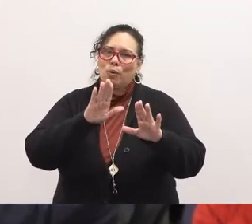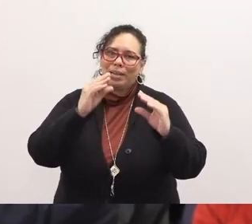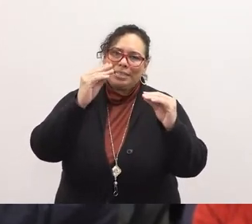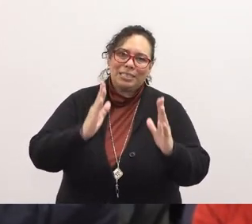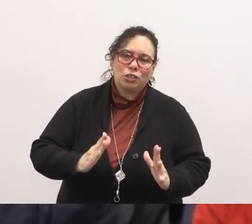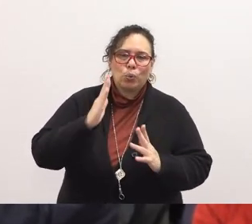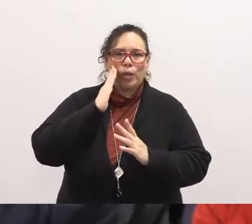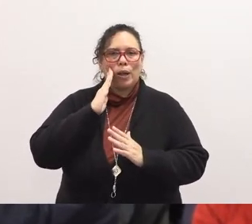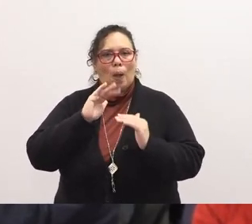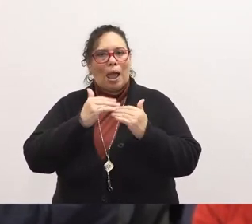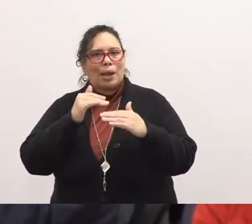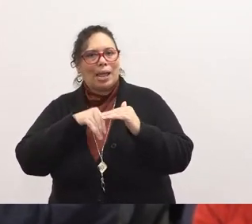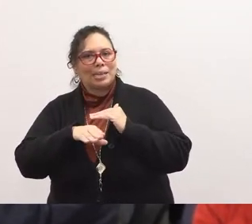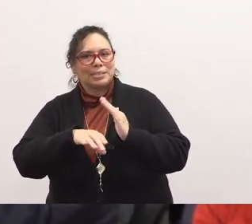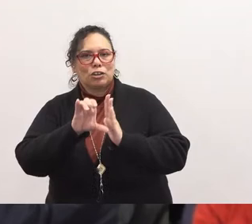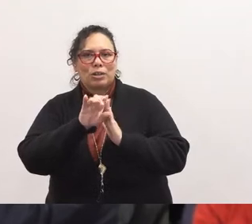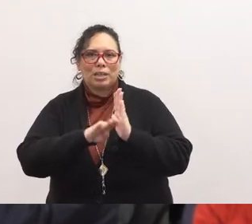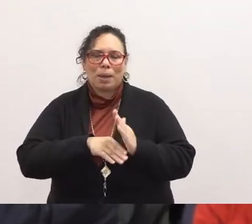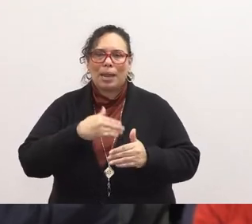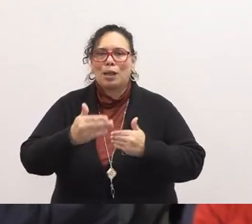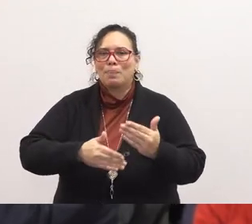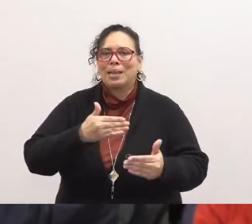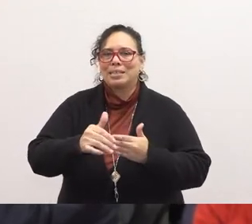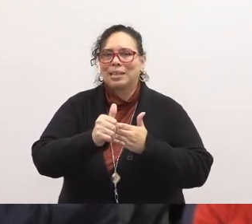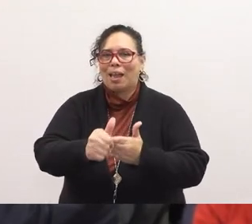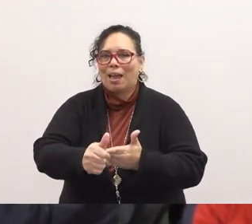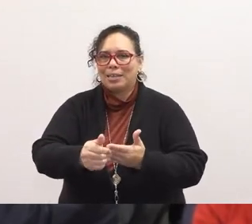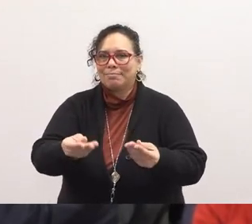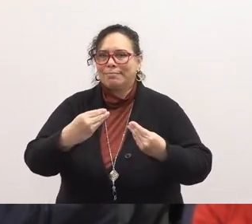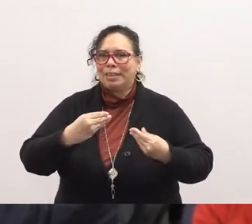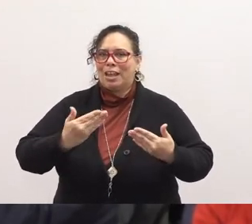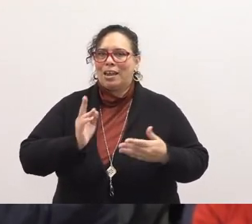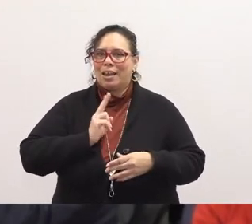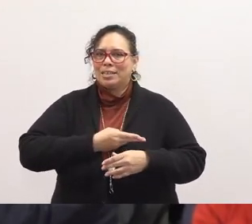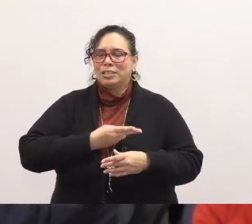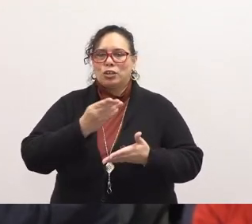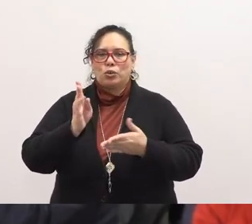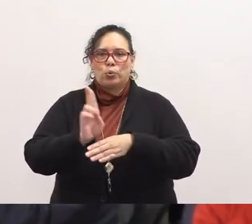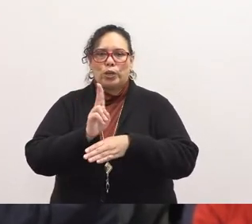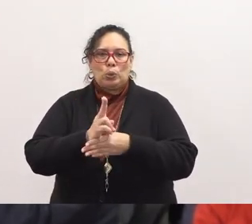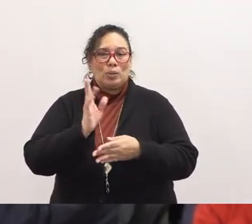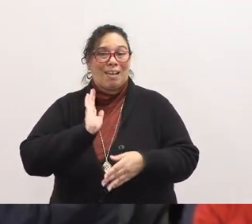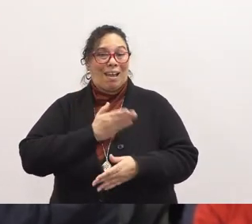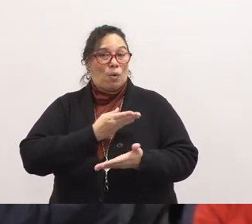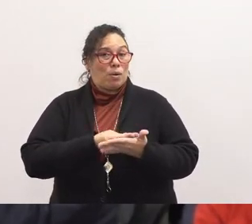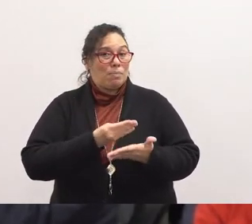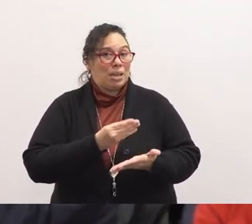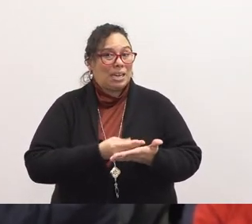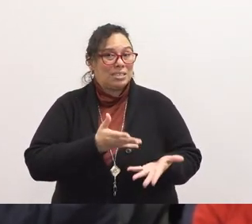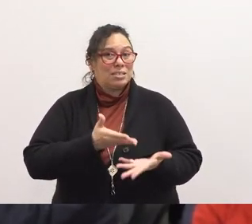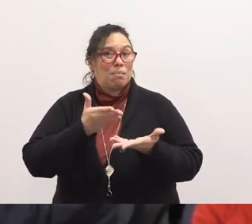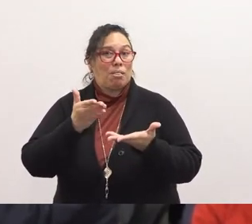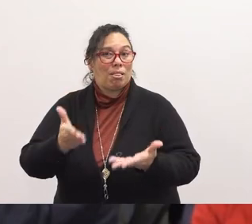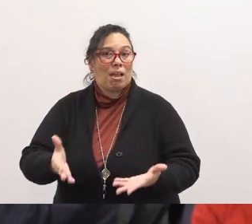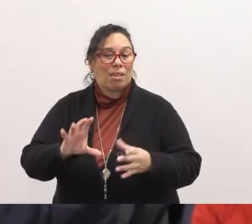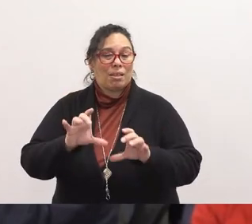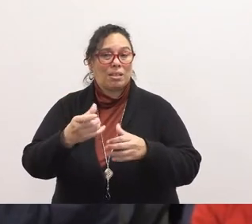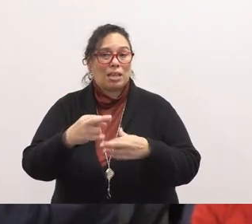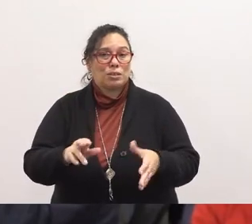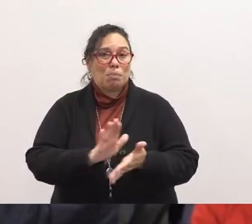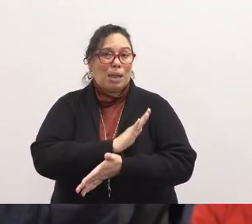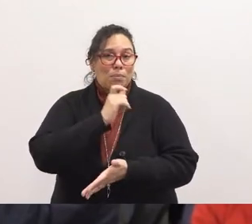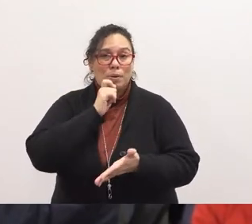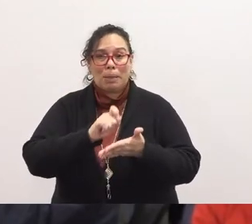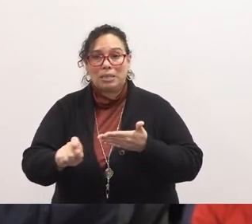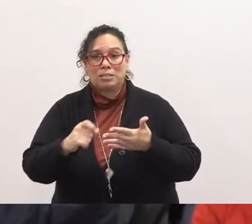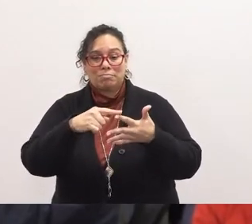access curriculum and pacing guides available to us. We use our money to supply our classrooms with pencils, erasers, and papers because the district did